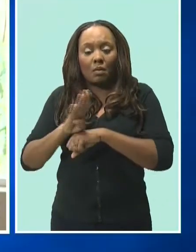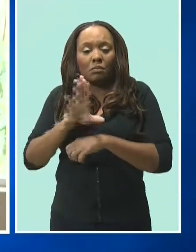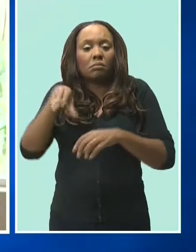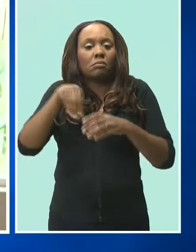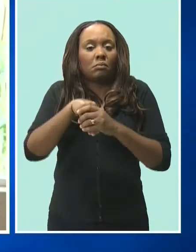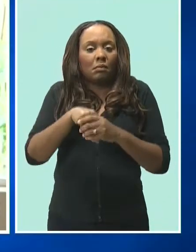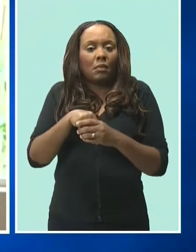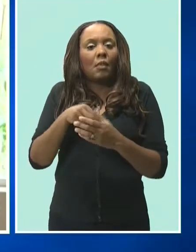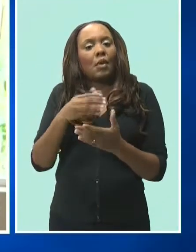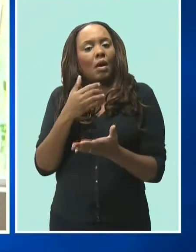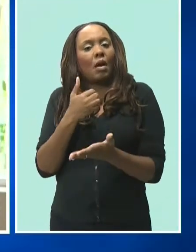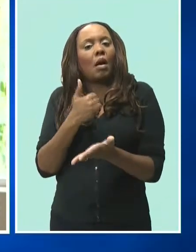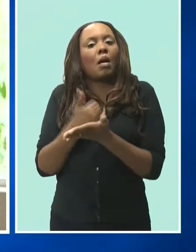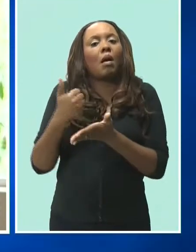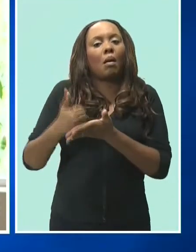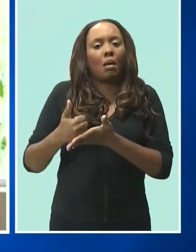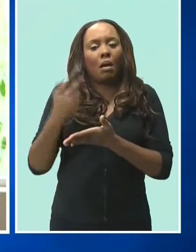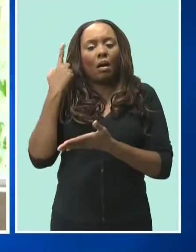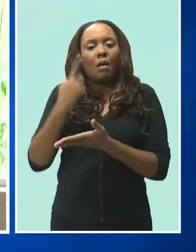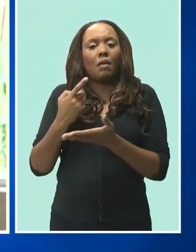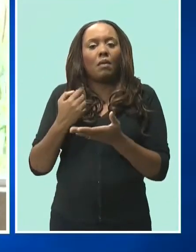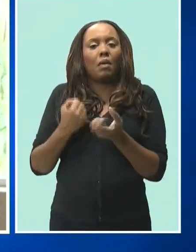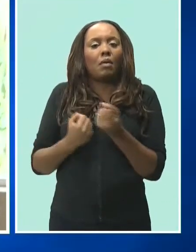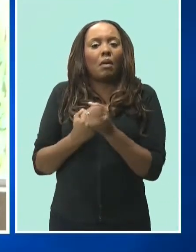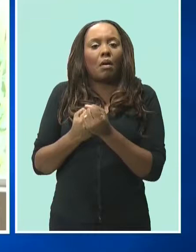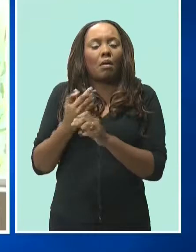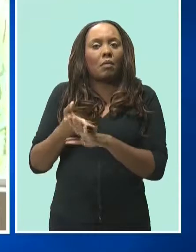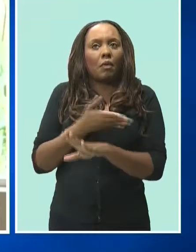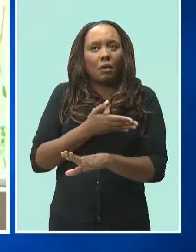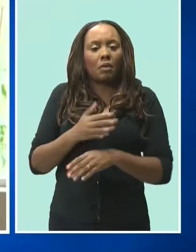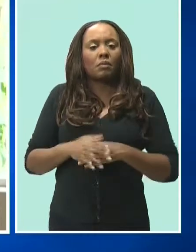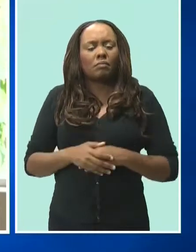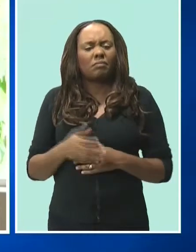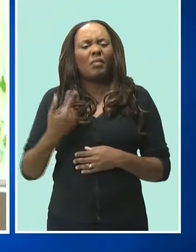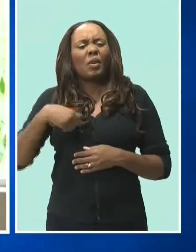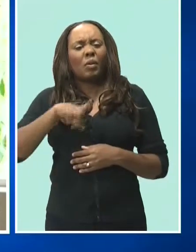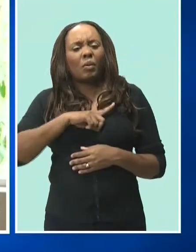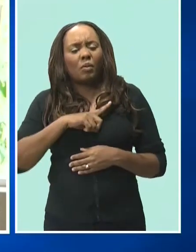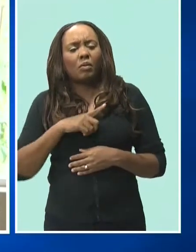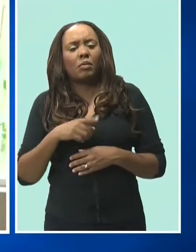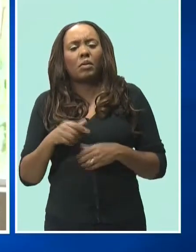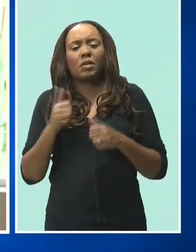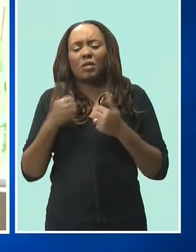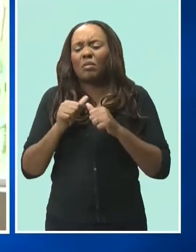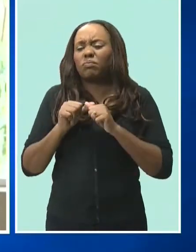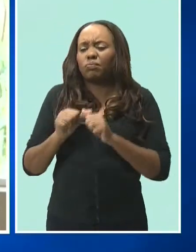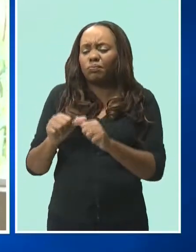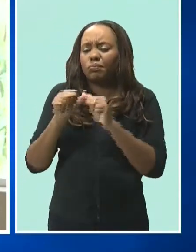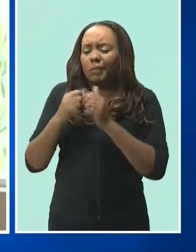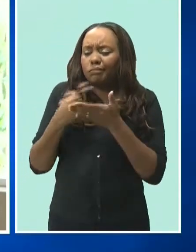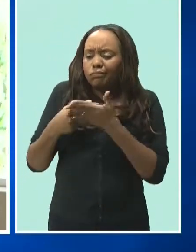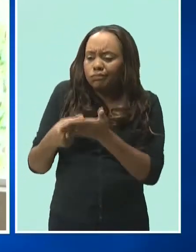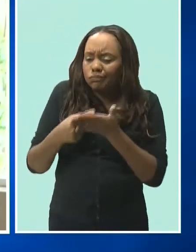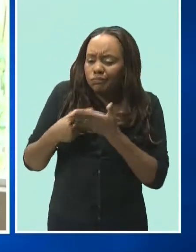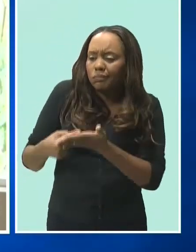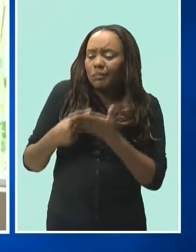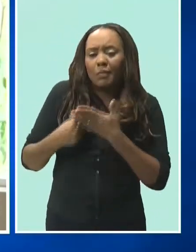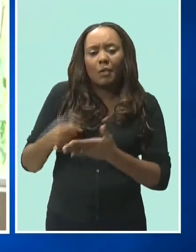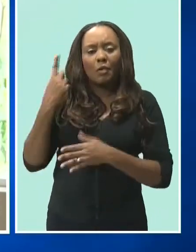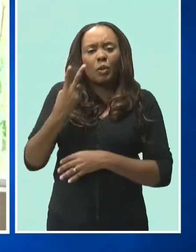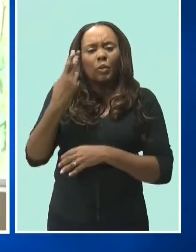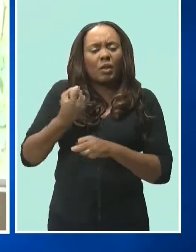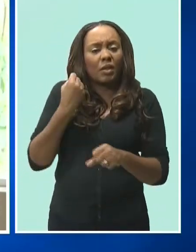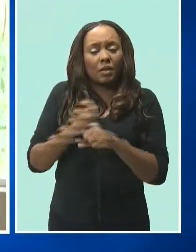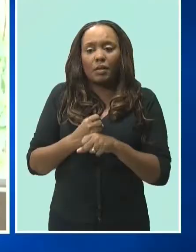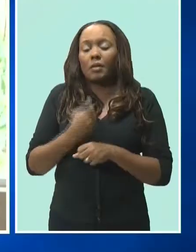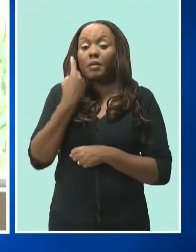and Development. Let me say that we have been making and arguing this case for over 2 years, and we have made it more